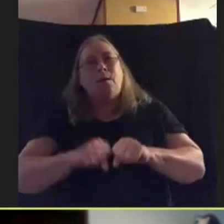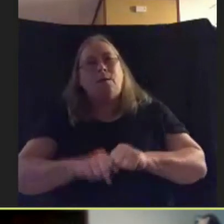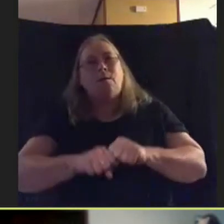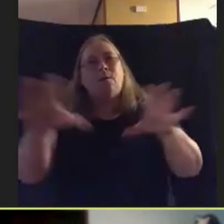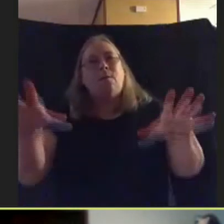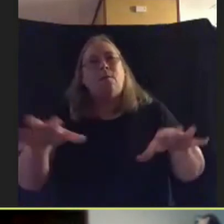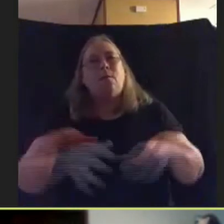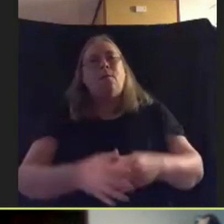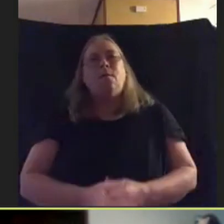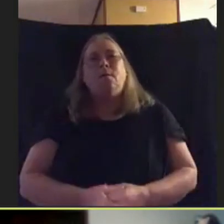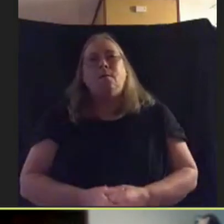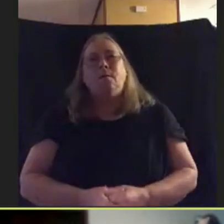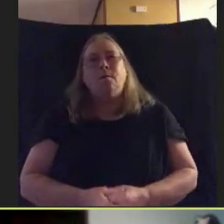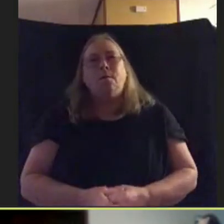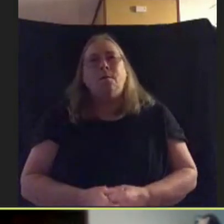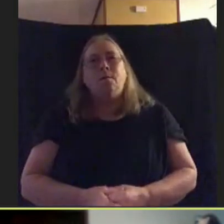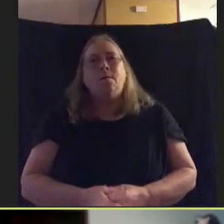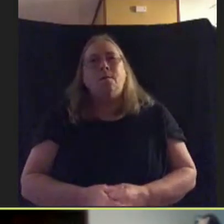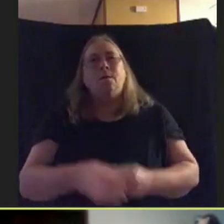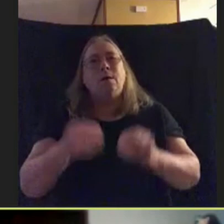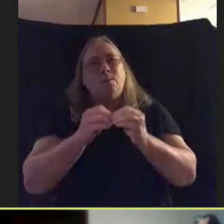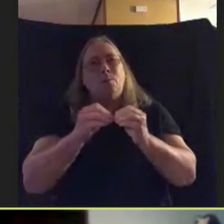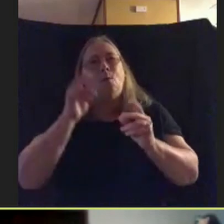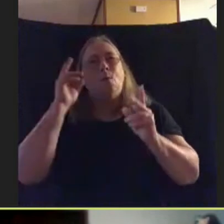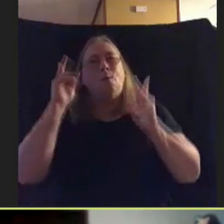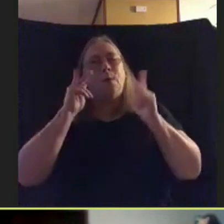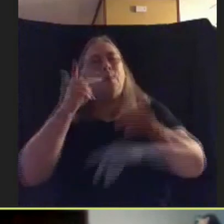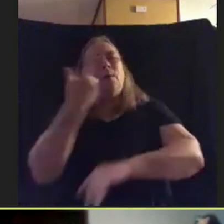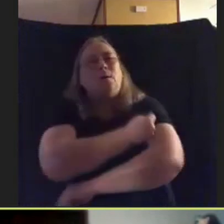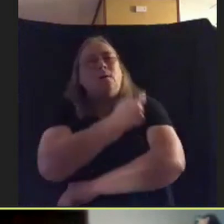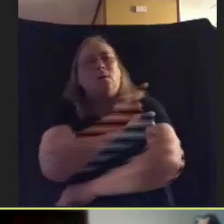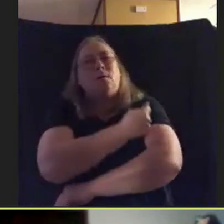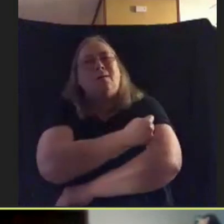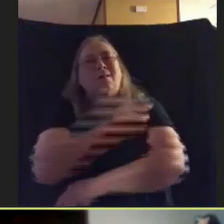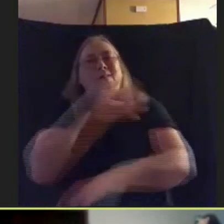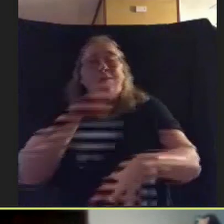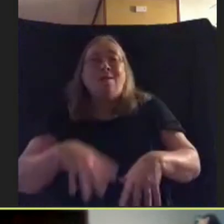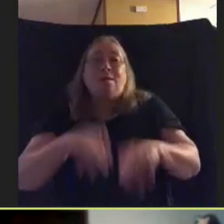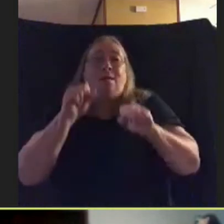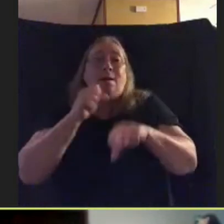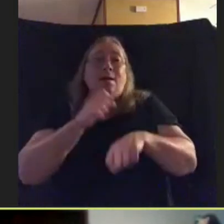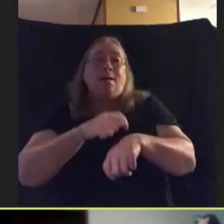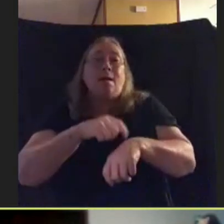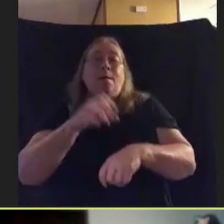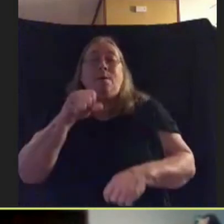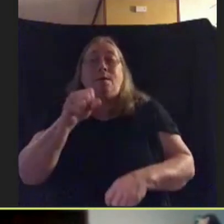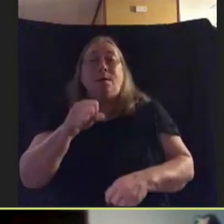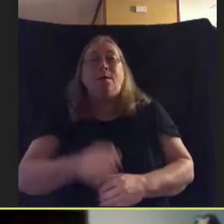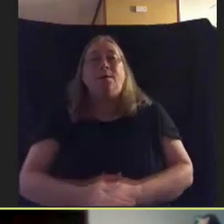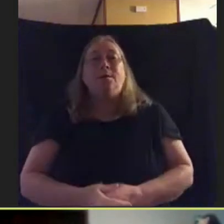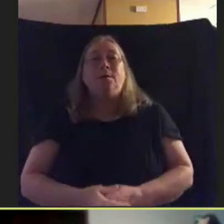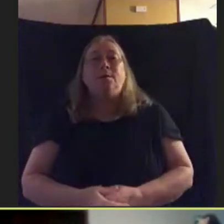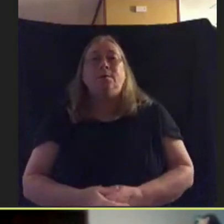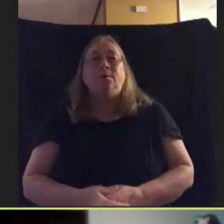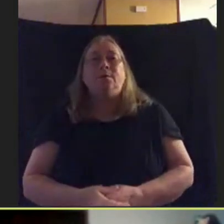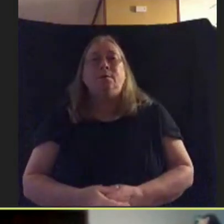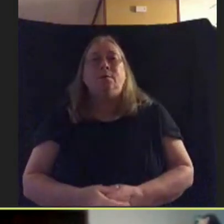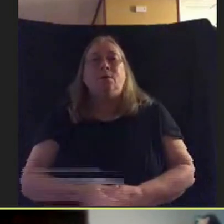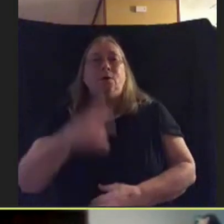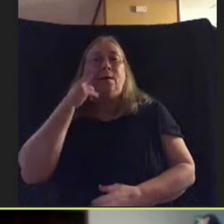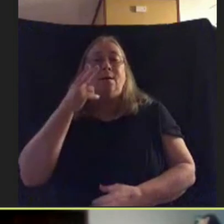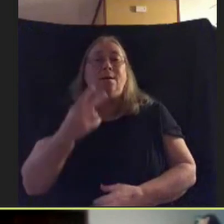get more folks vaccinated. And that's going to take a little bit of time when you look at the total number of folks